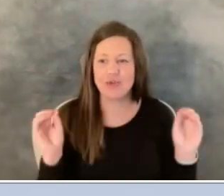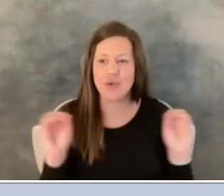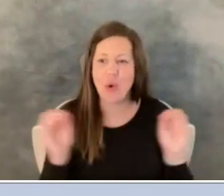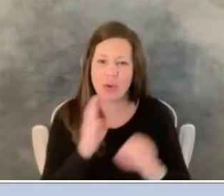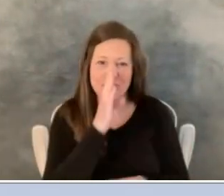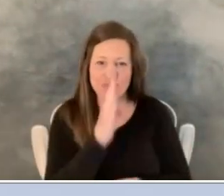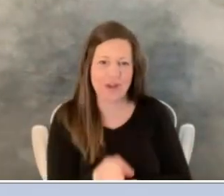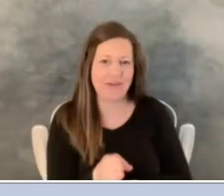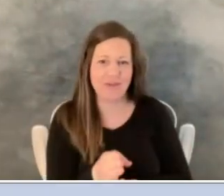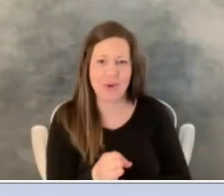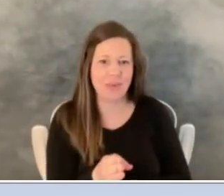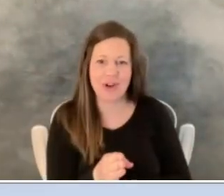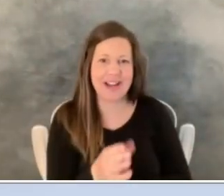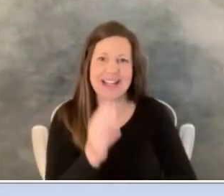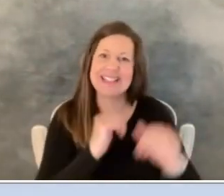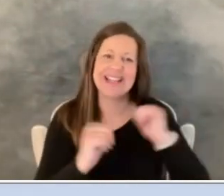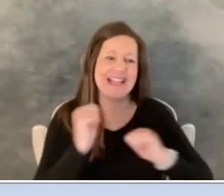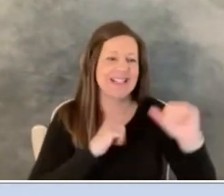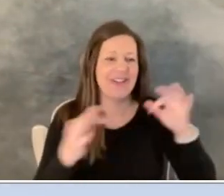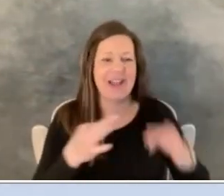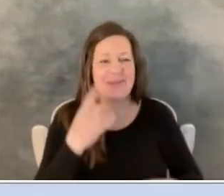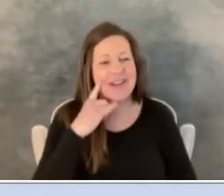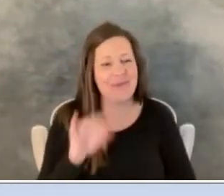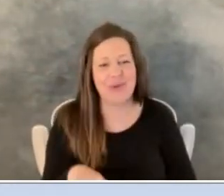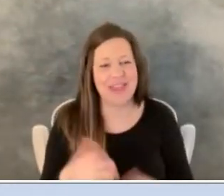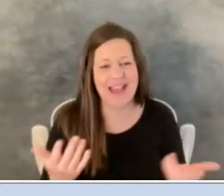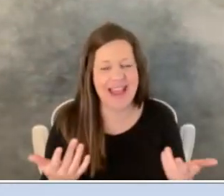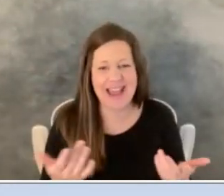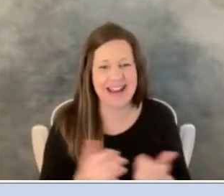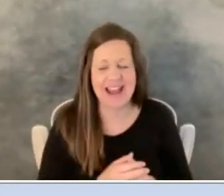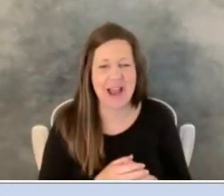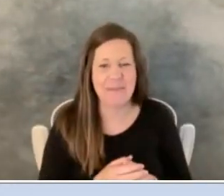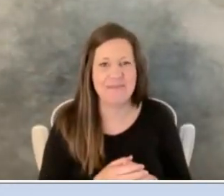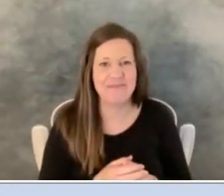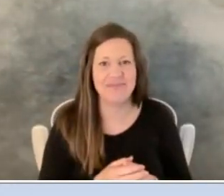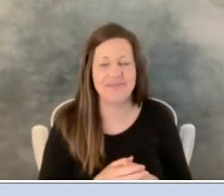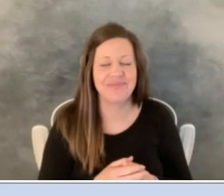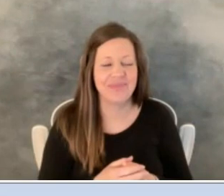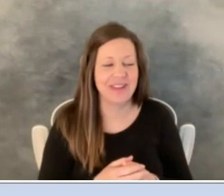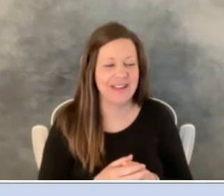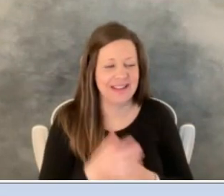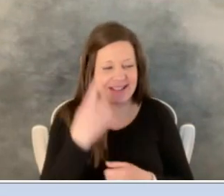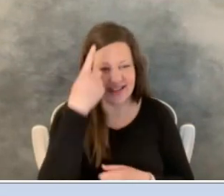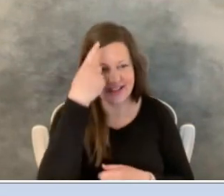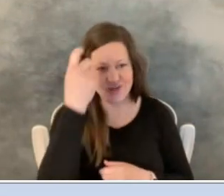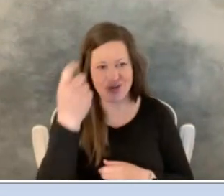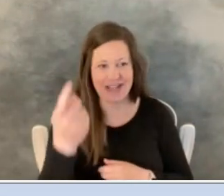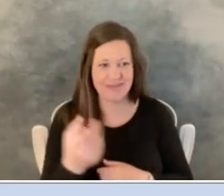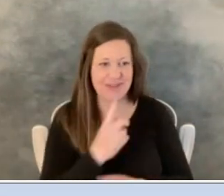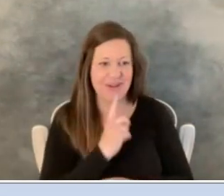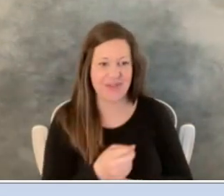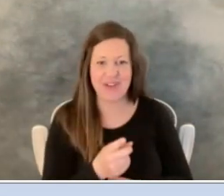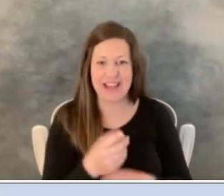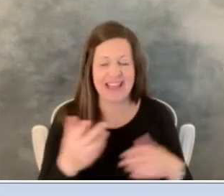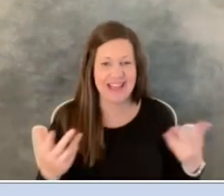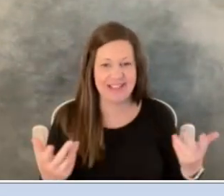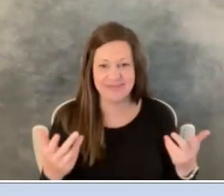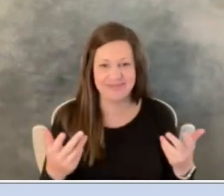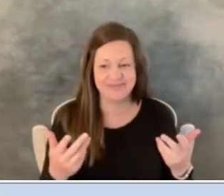straightforward scientific explanation for that. Dreams are just manifestation of your subconscious.